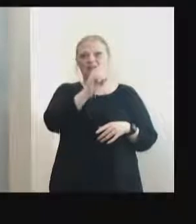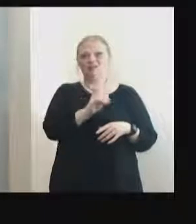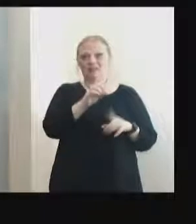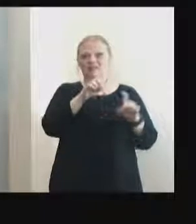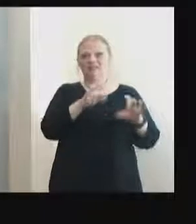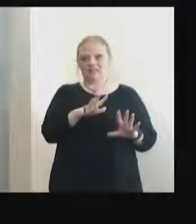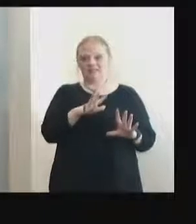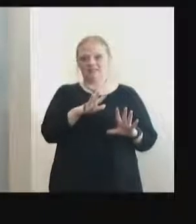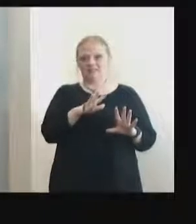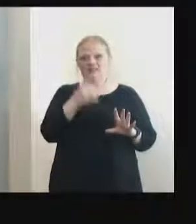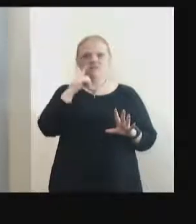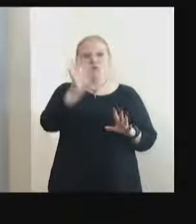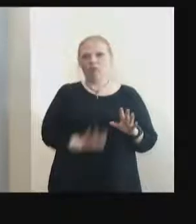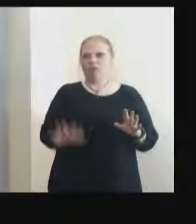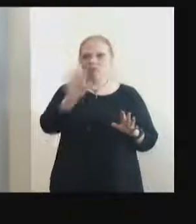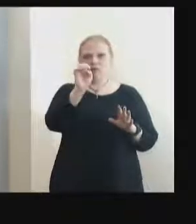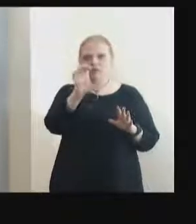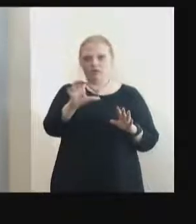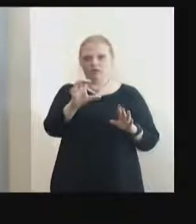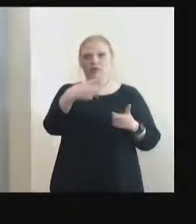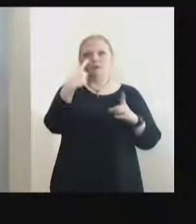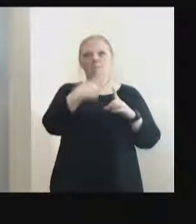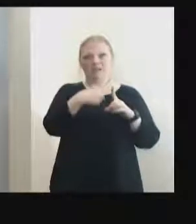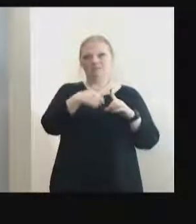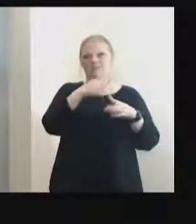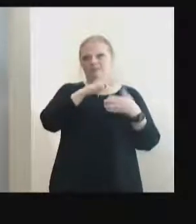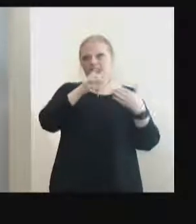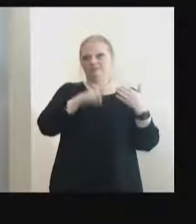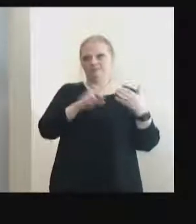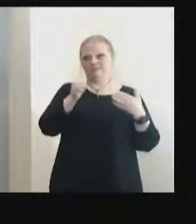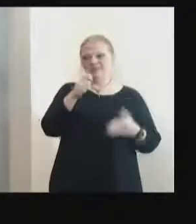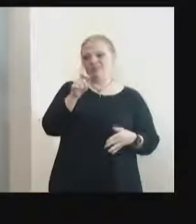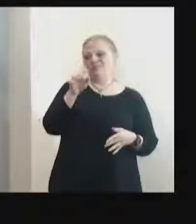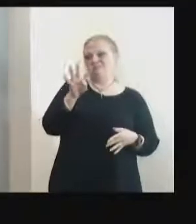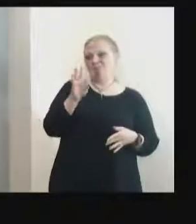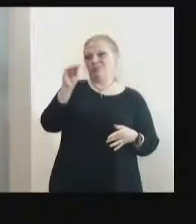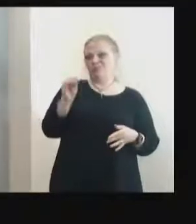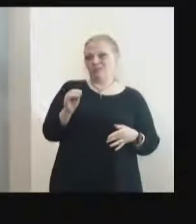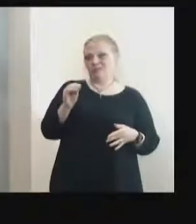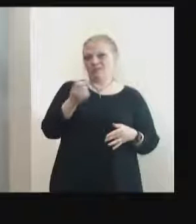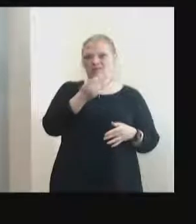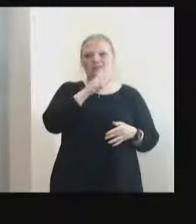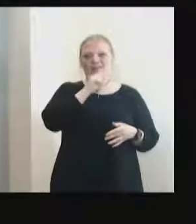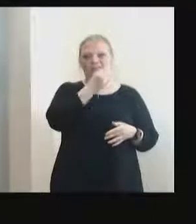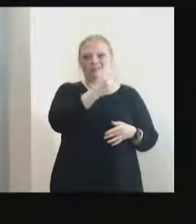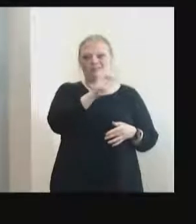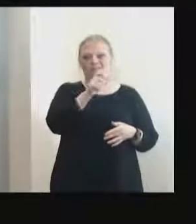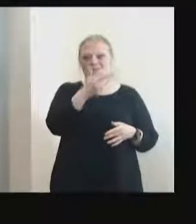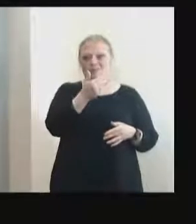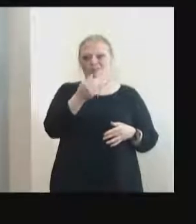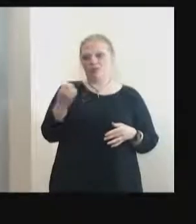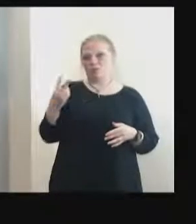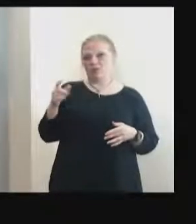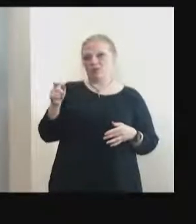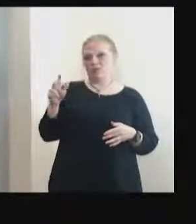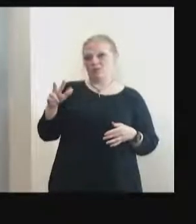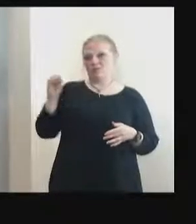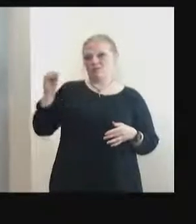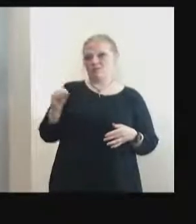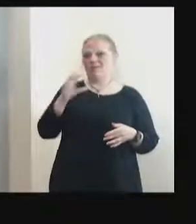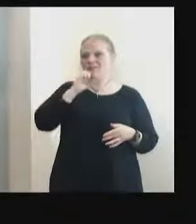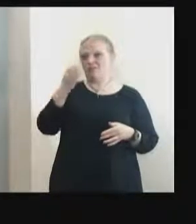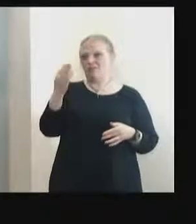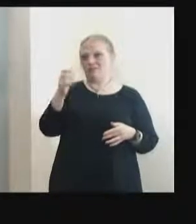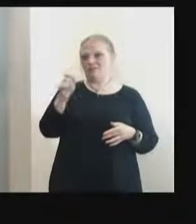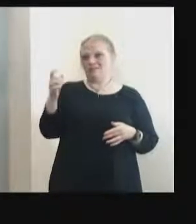week in all of Erie County labs were positive. 10.4% in 11 to 13 and 12.3% in the 14